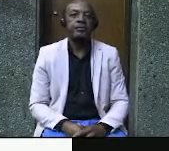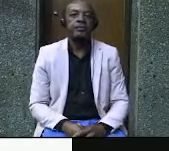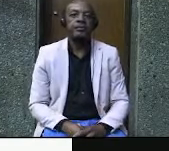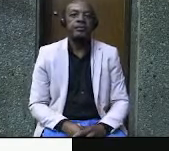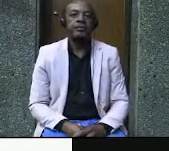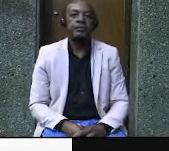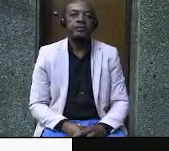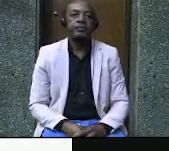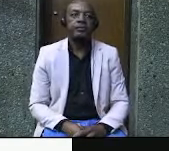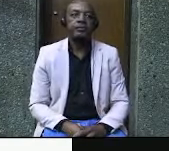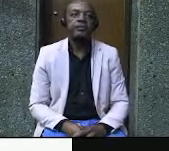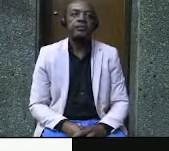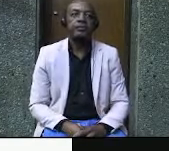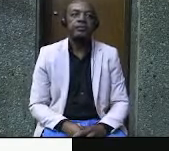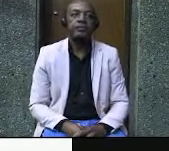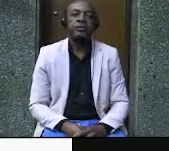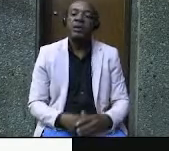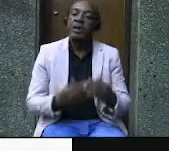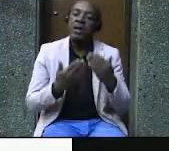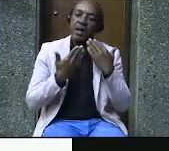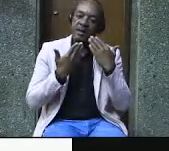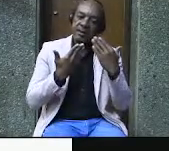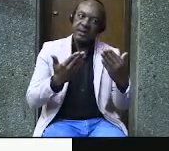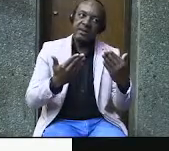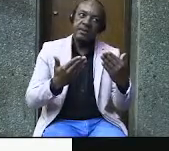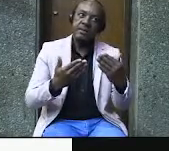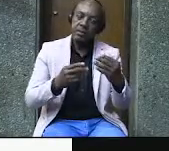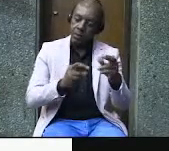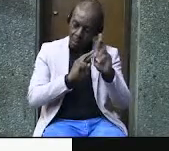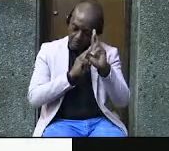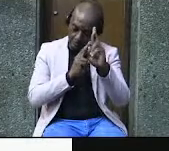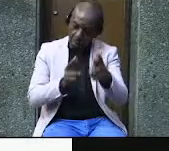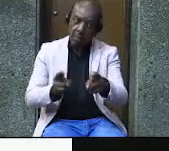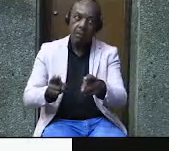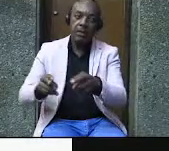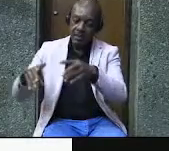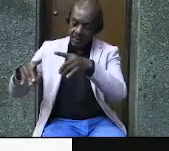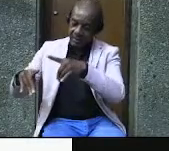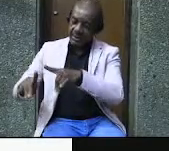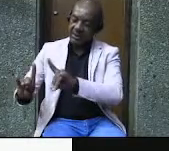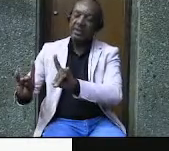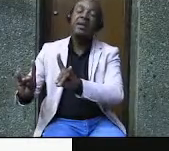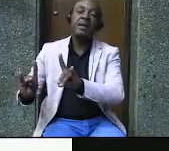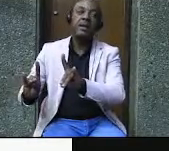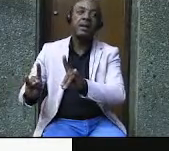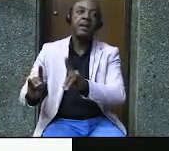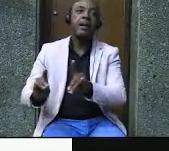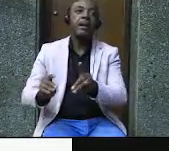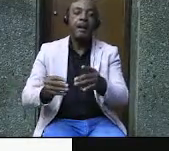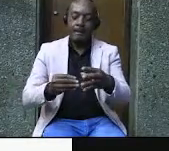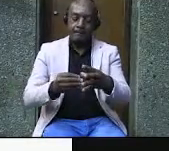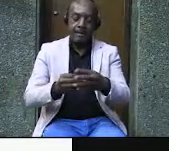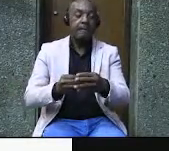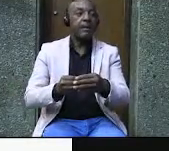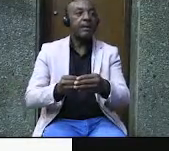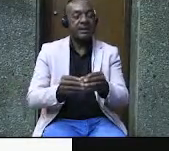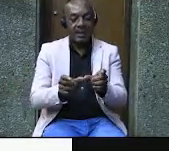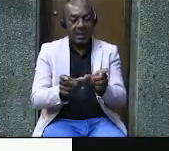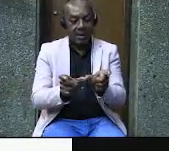Thank you, Honorable Chairperson, members of the Portfolio Committee,